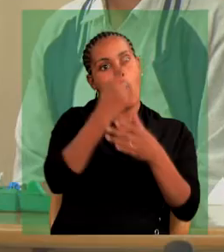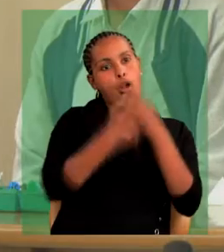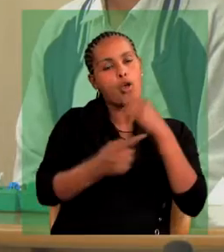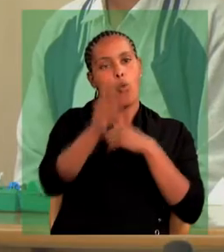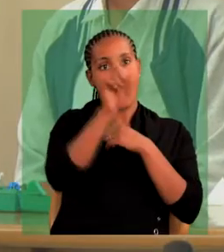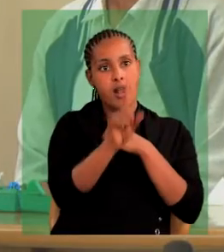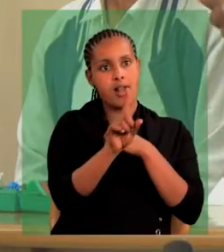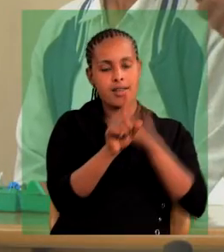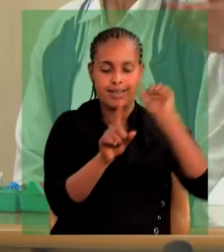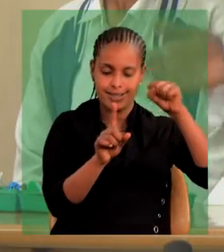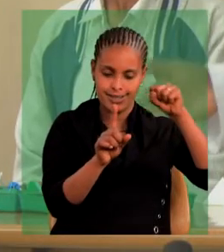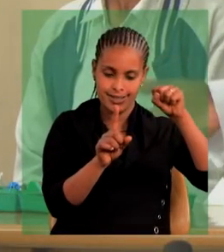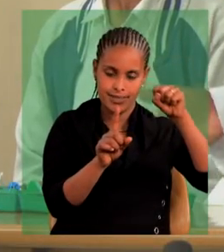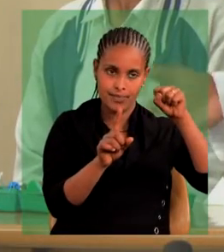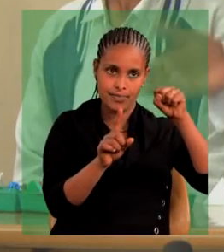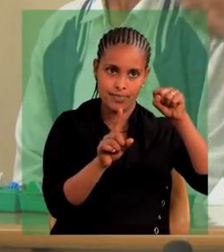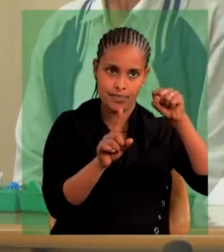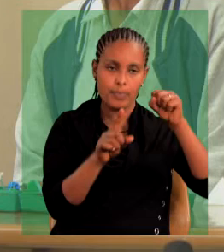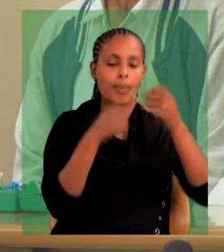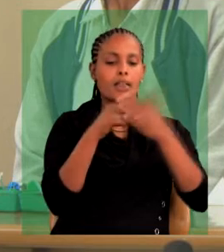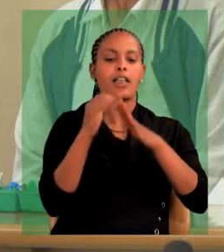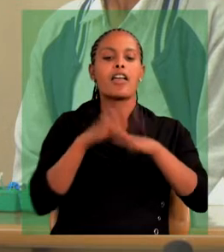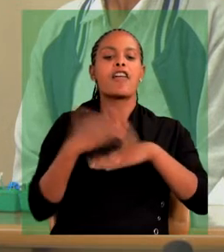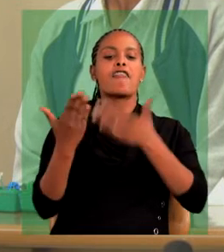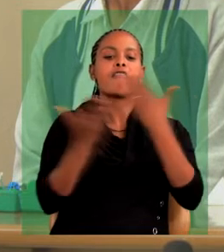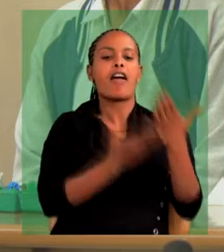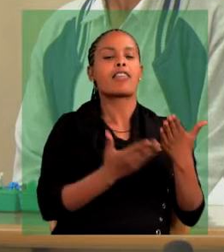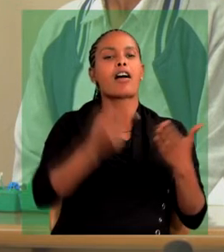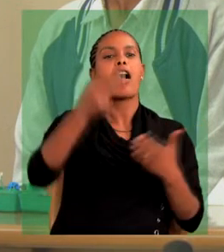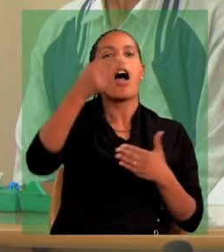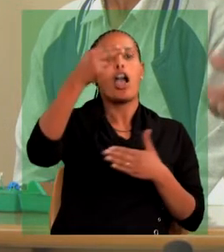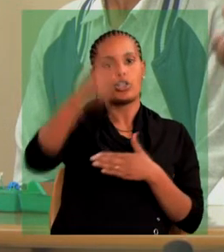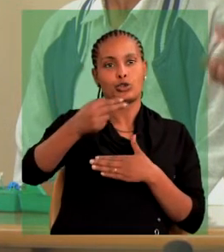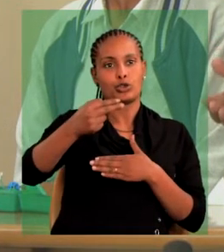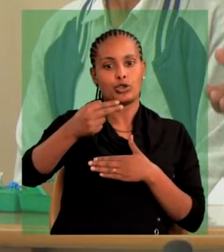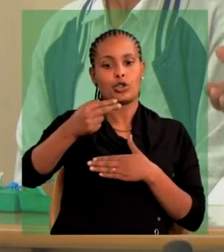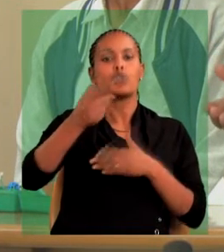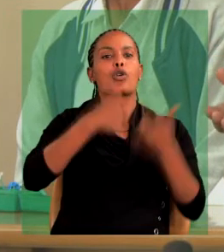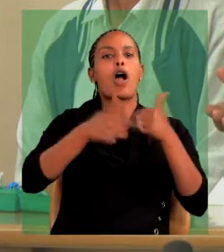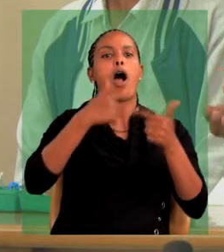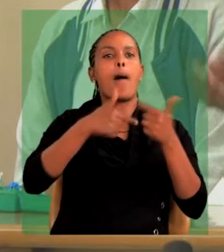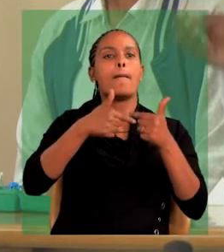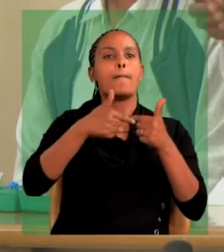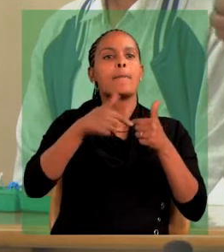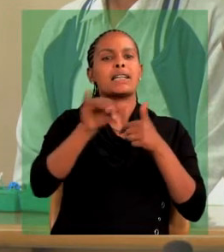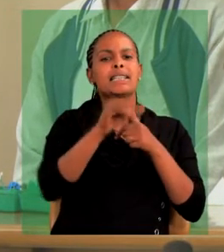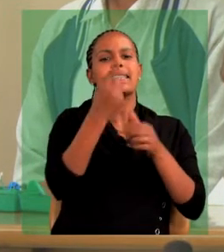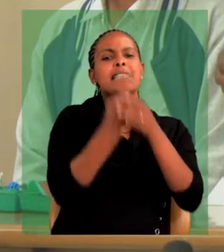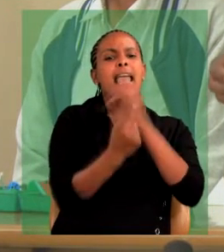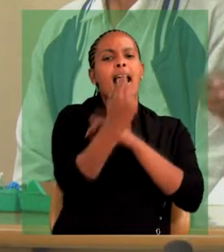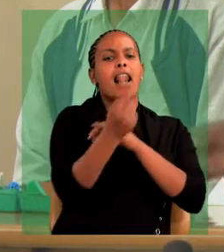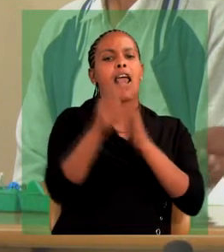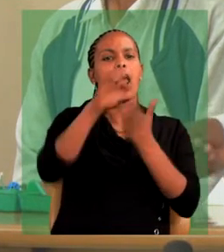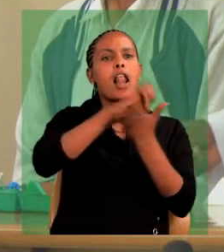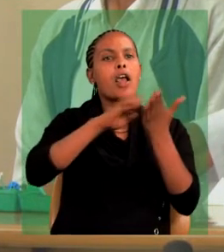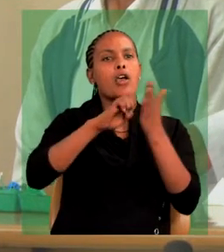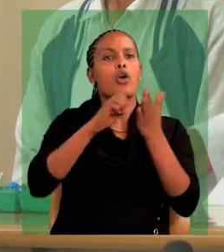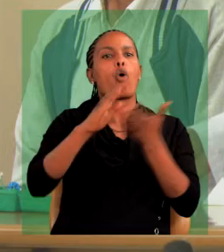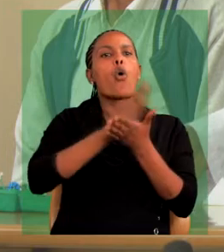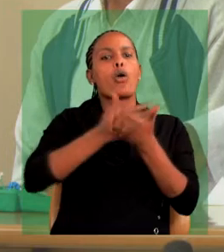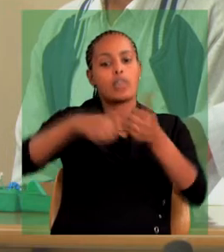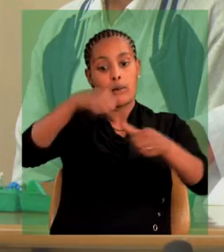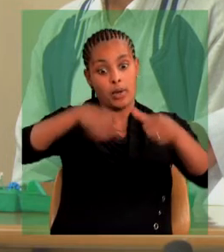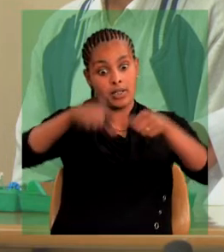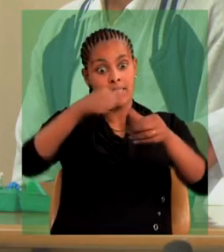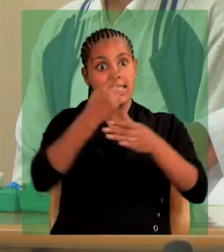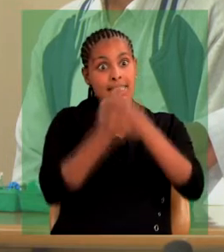1. Yes. Then it invites hydrogen to come with its single electron. It contributes